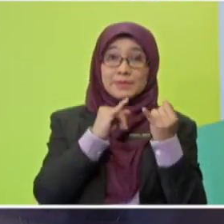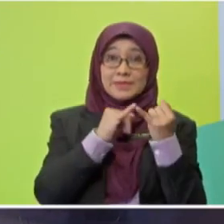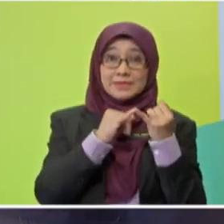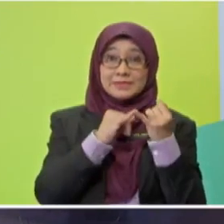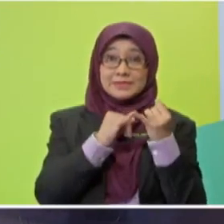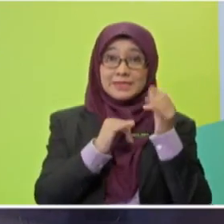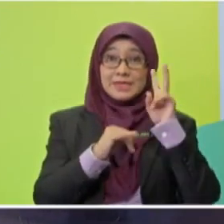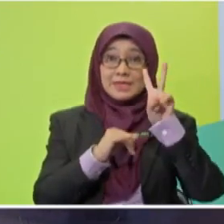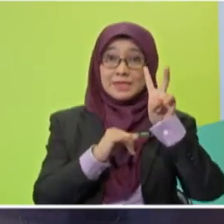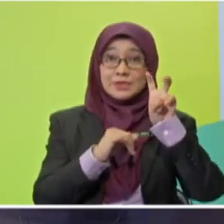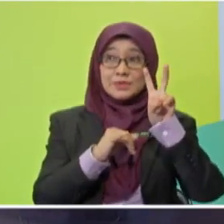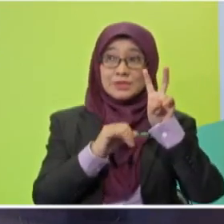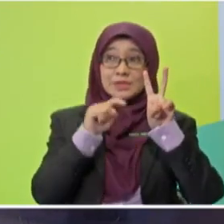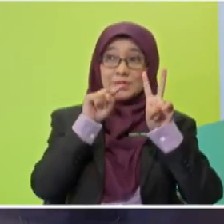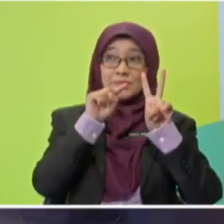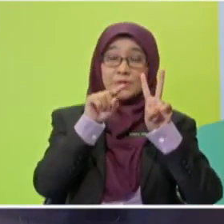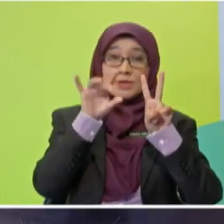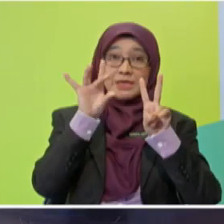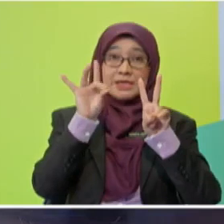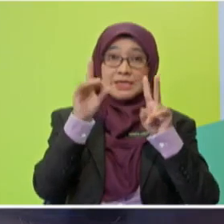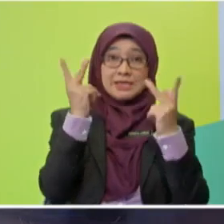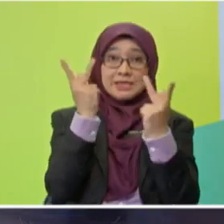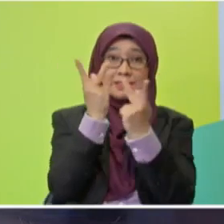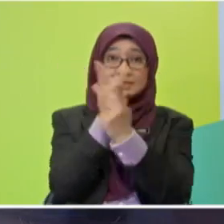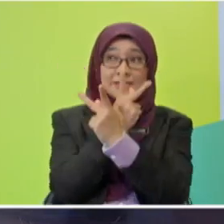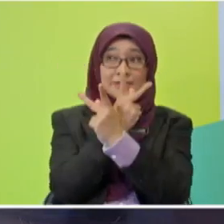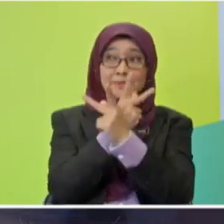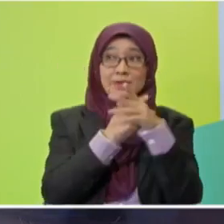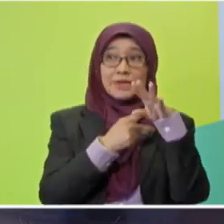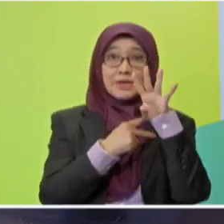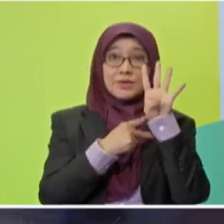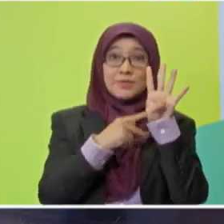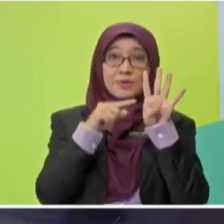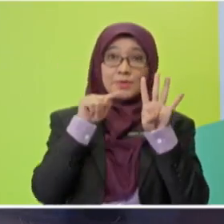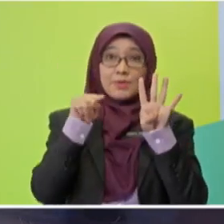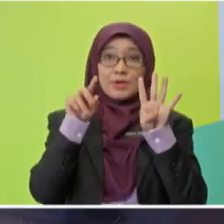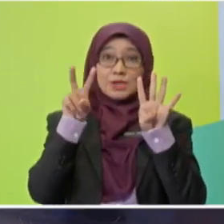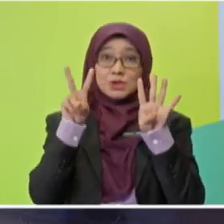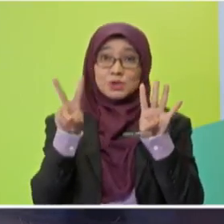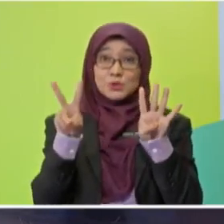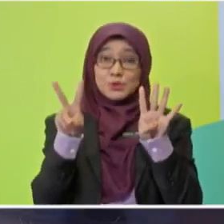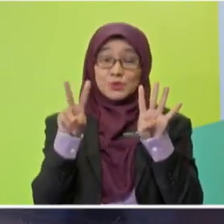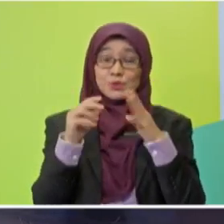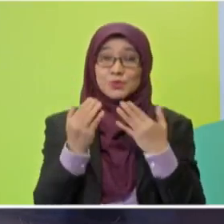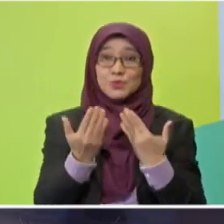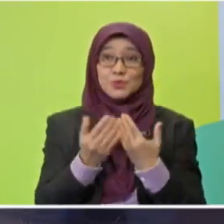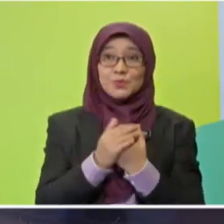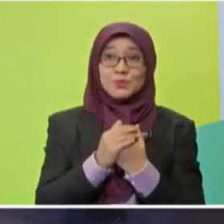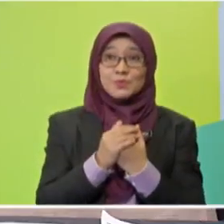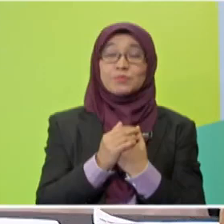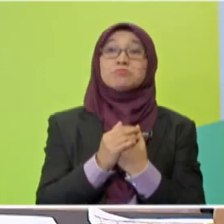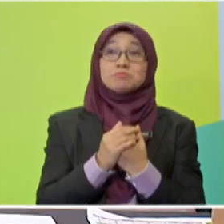Jeshira, she answered. And then Sri Kishantini was the first one answered. Yes. So all of you, you get big hearts